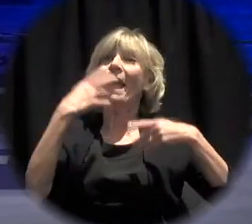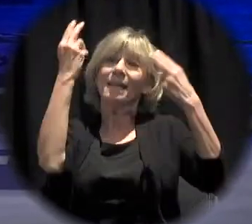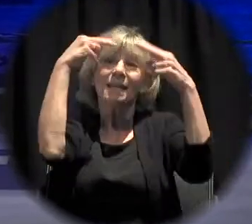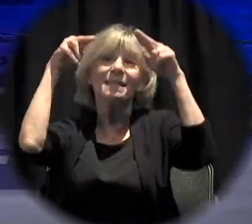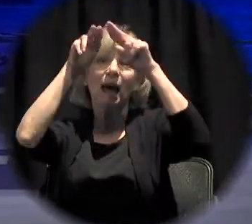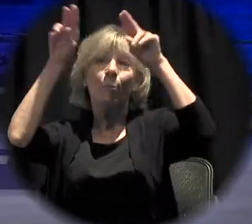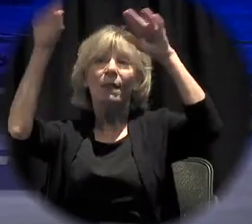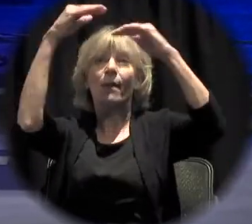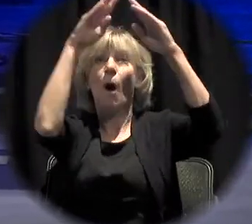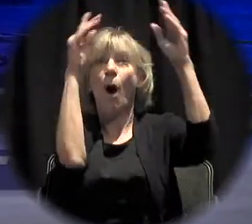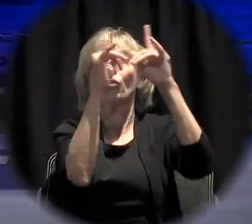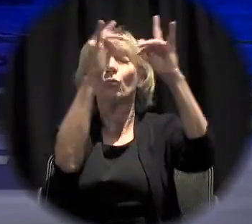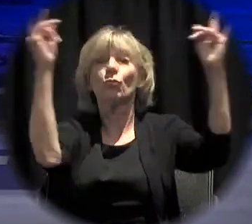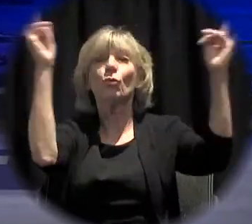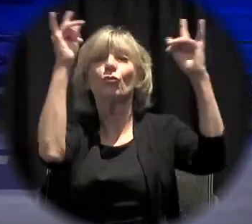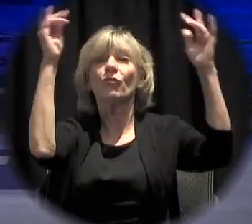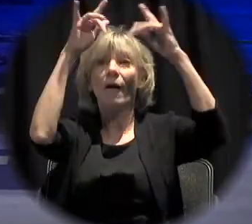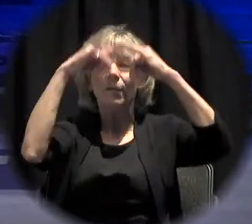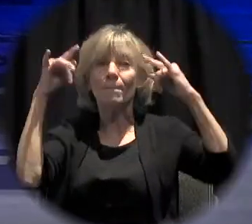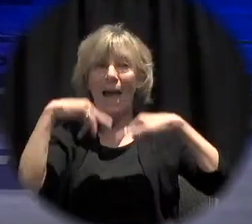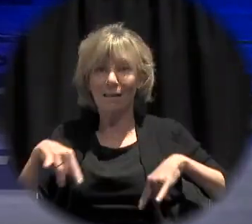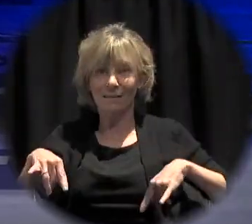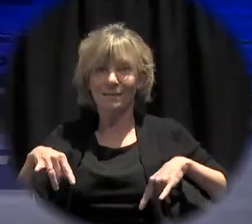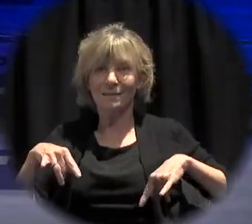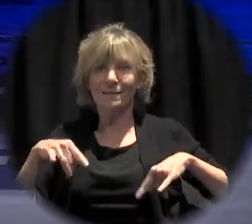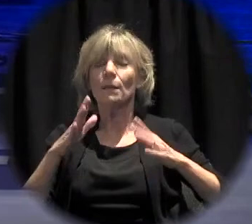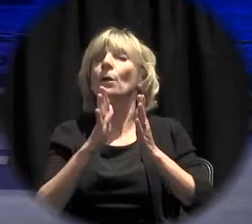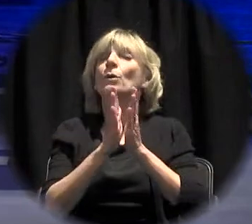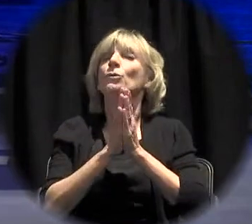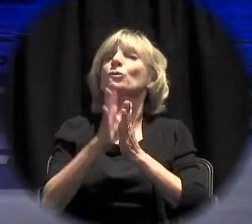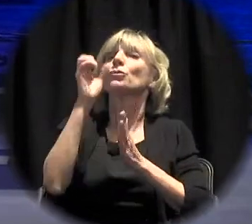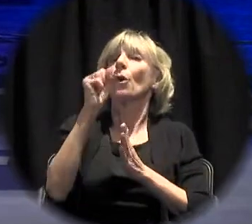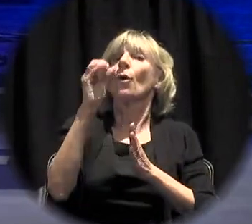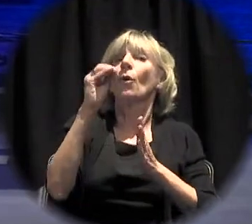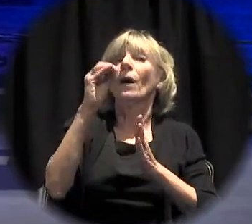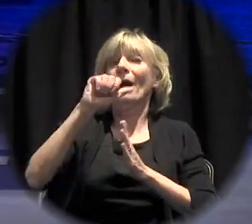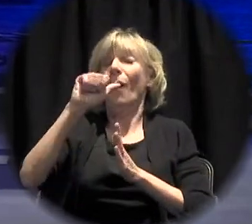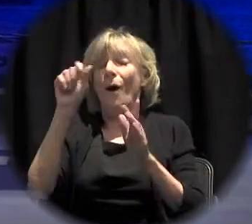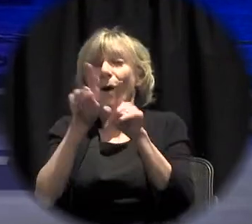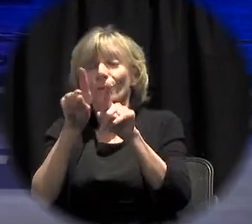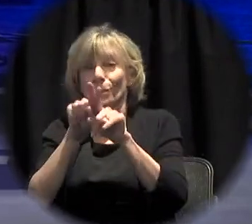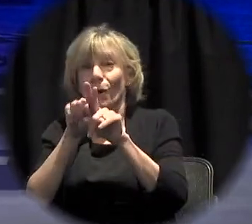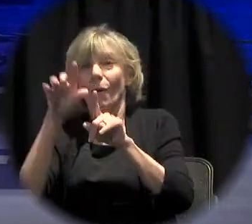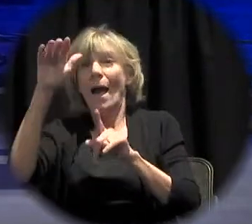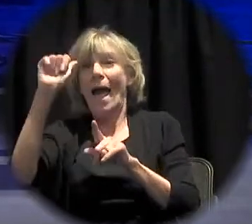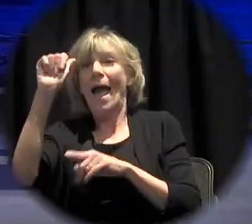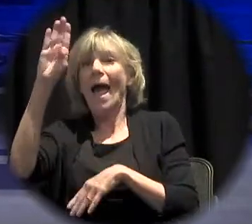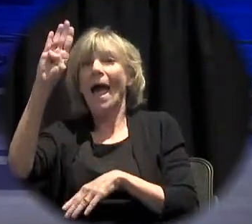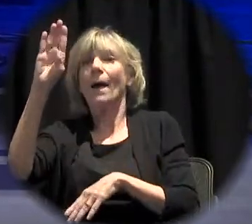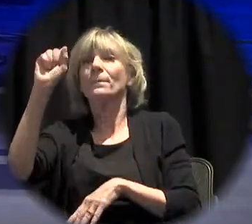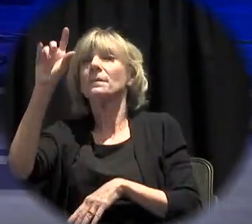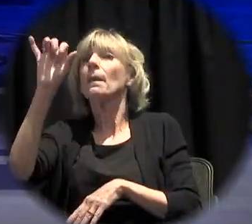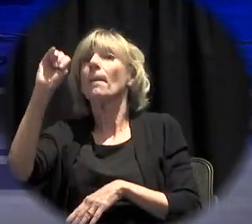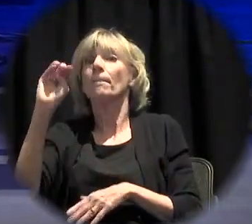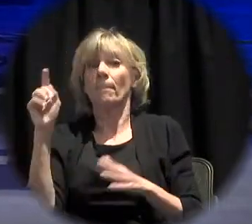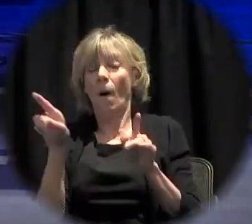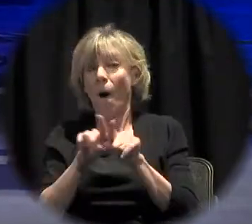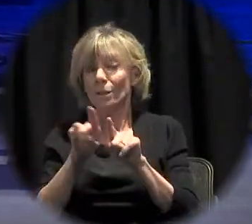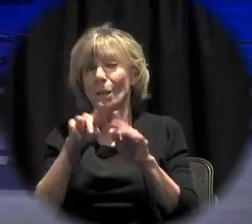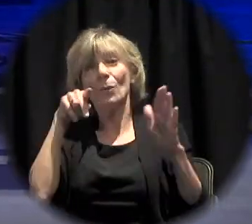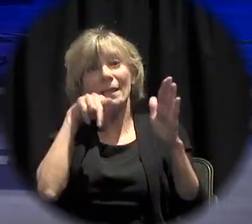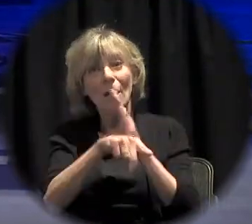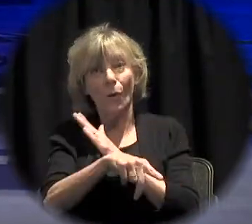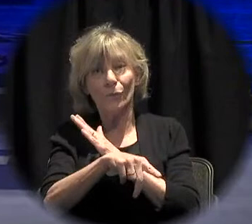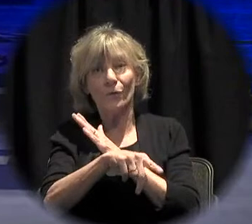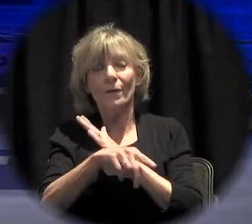Absalom, too, was slain by the sword by David's army. And then late in David's life, Adonijah